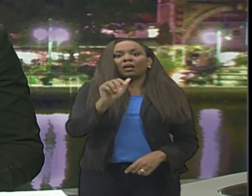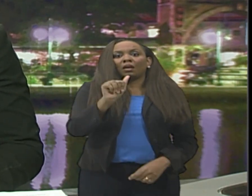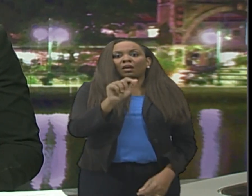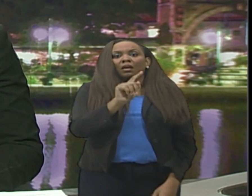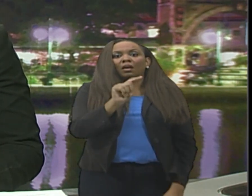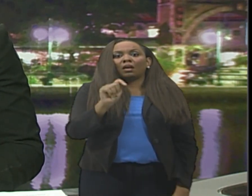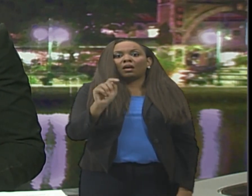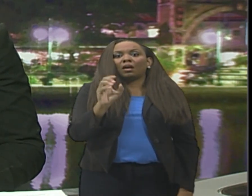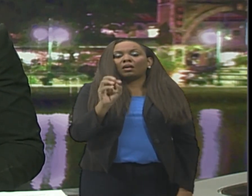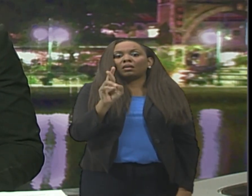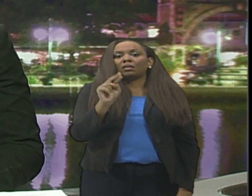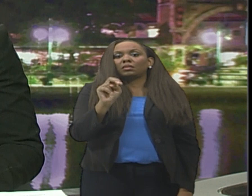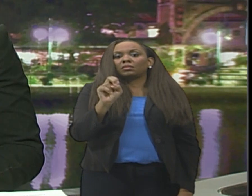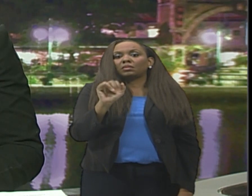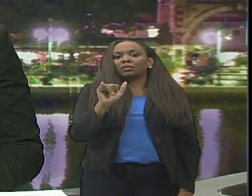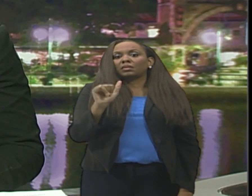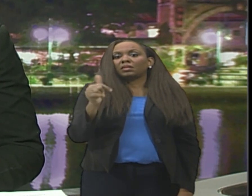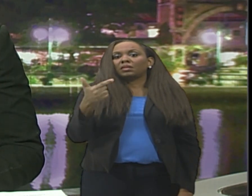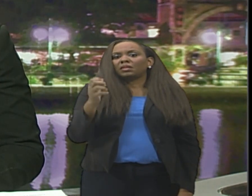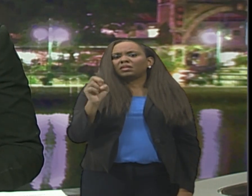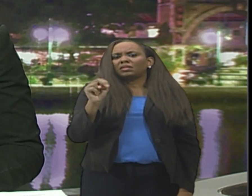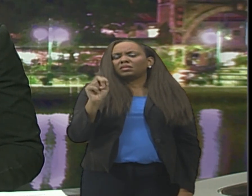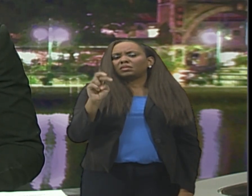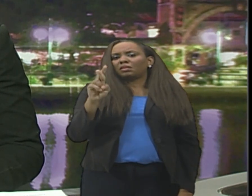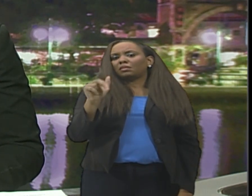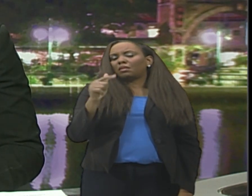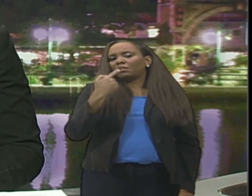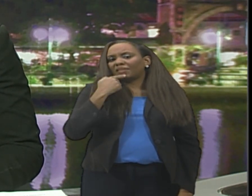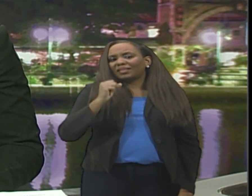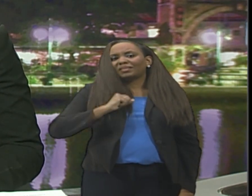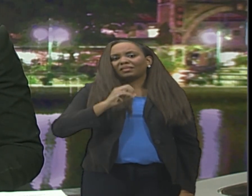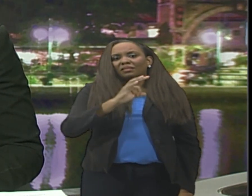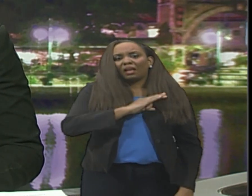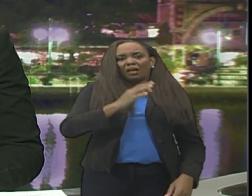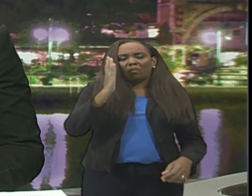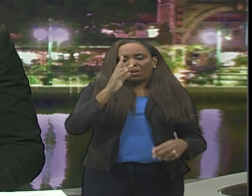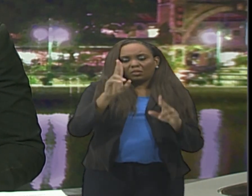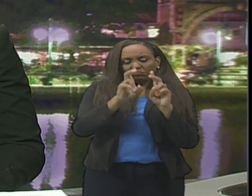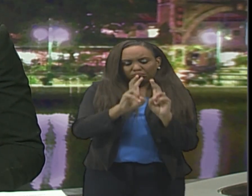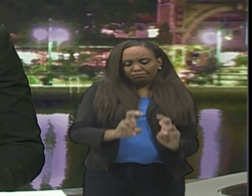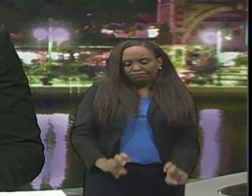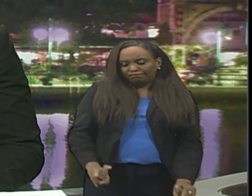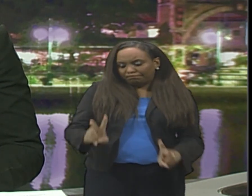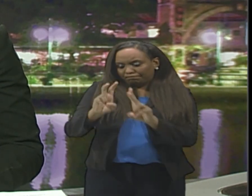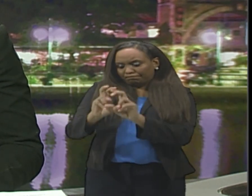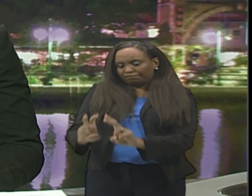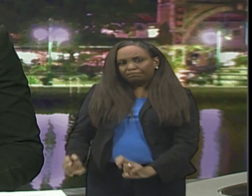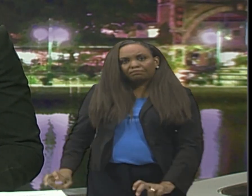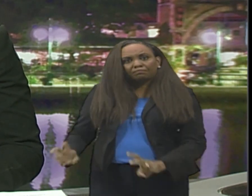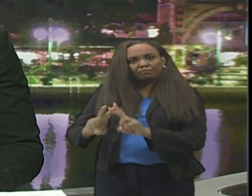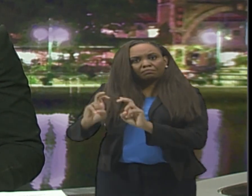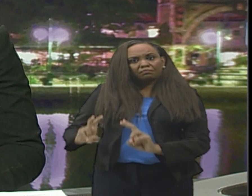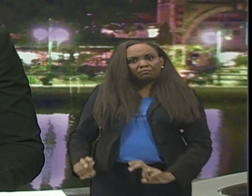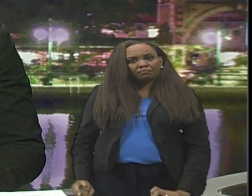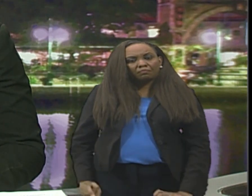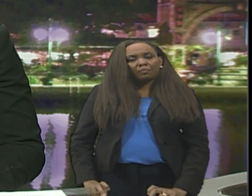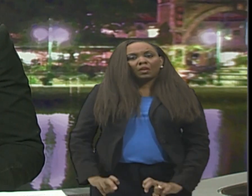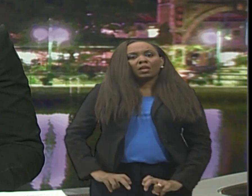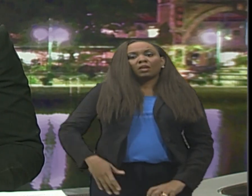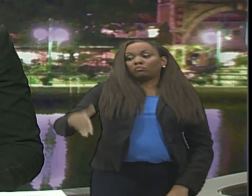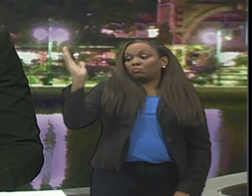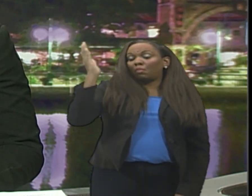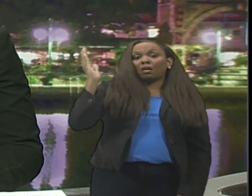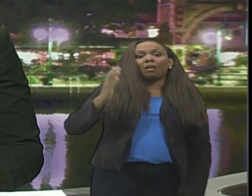Dale Marshall says the commission's staff will be vested with investigative powers. He was speaking in Parliament on the second reading of